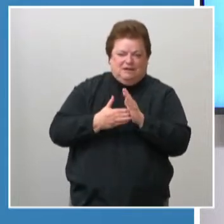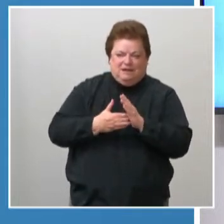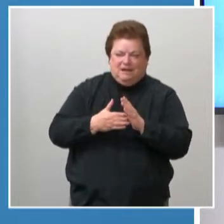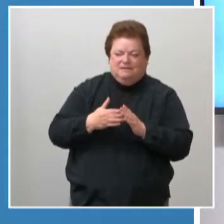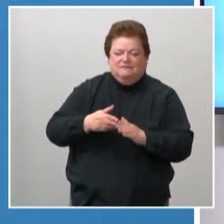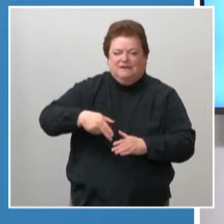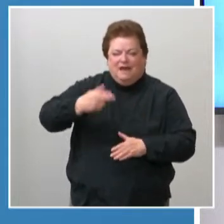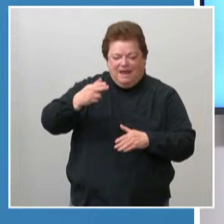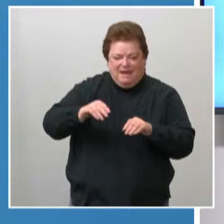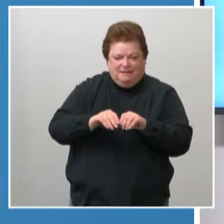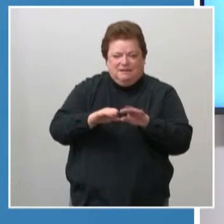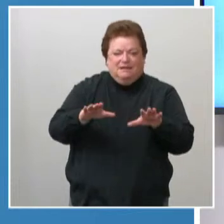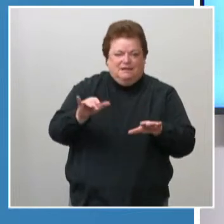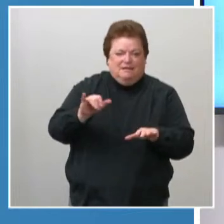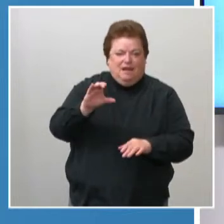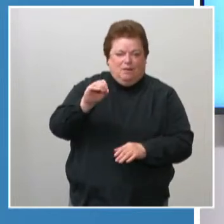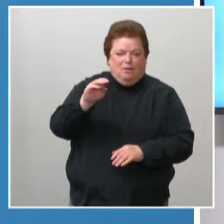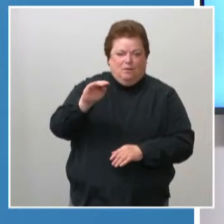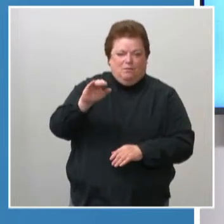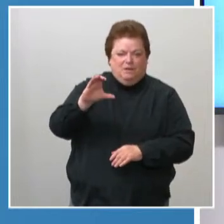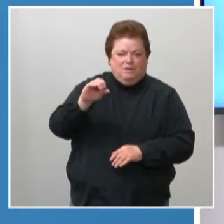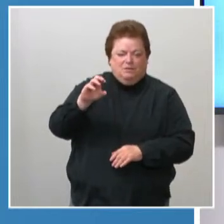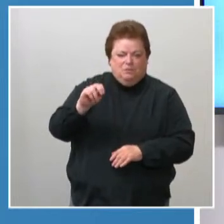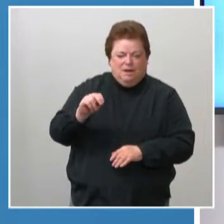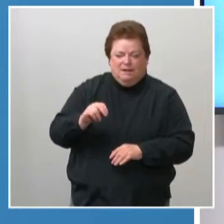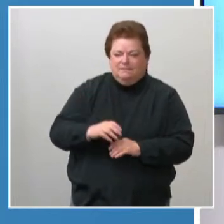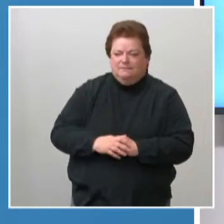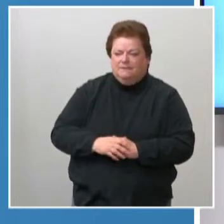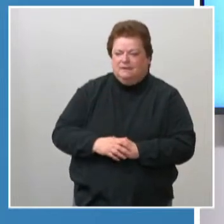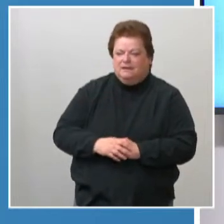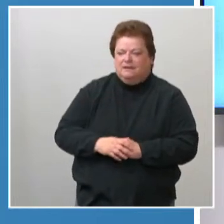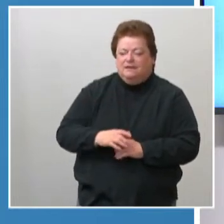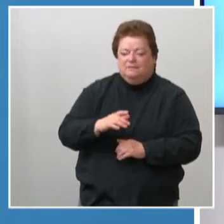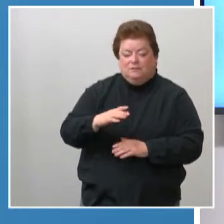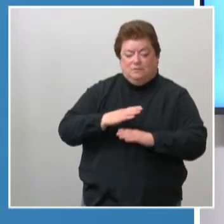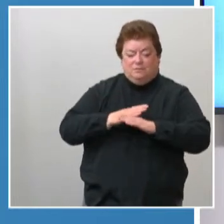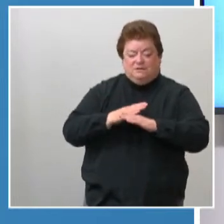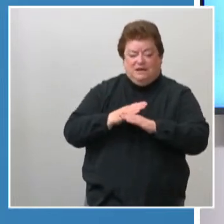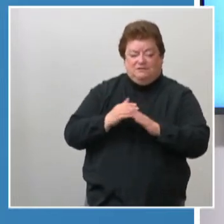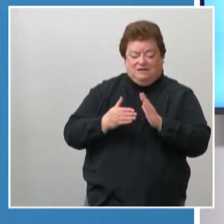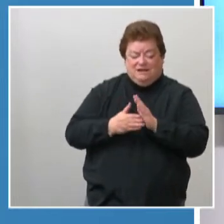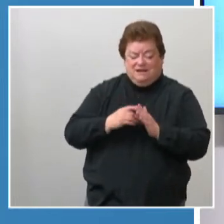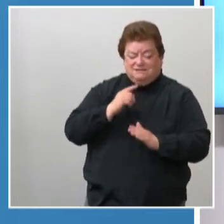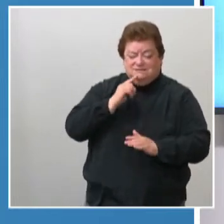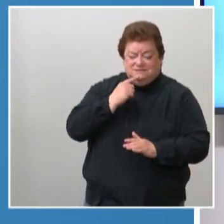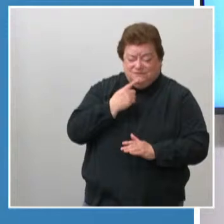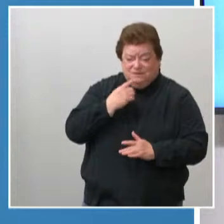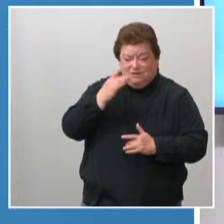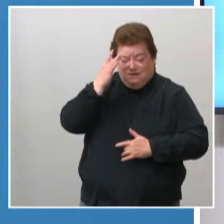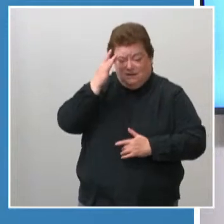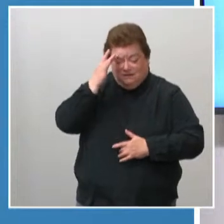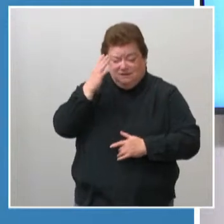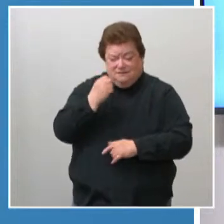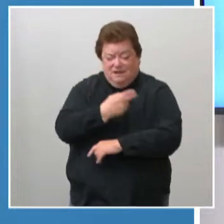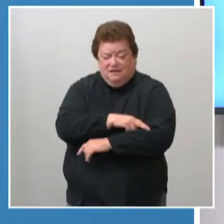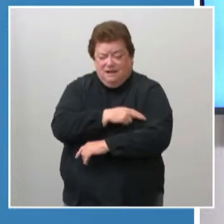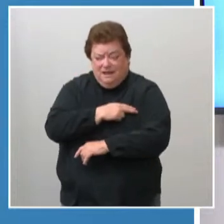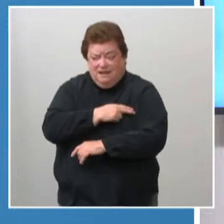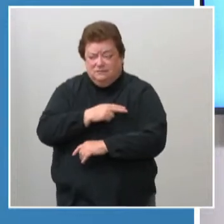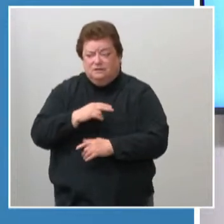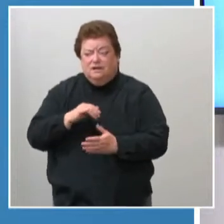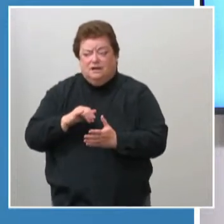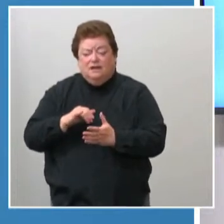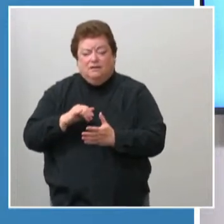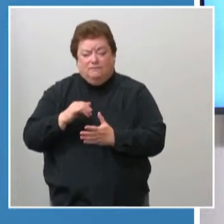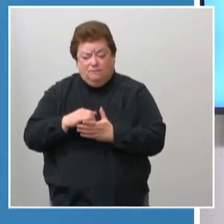variants such as Omicron. Studies clearly show that the protection against severe illness and hospitalization is highest for those who